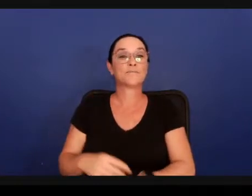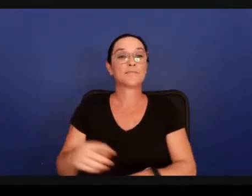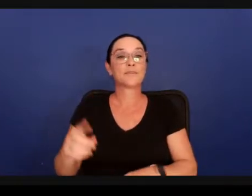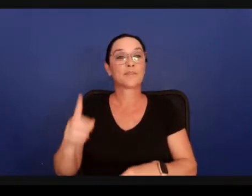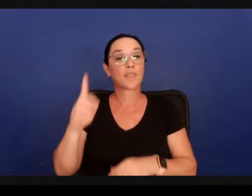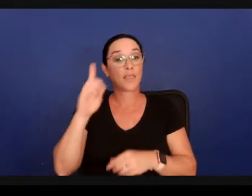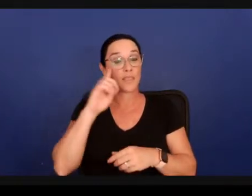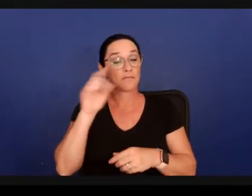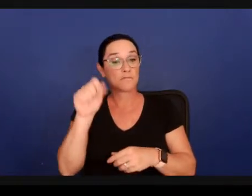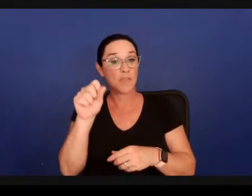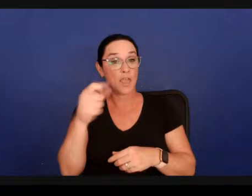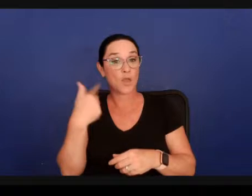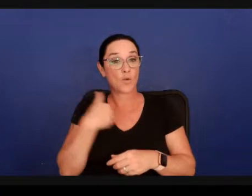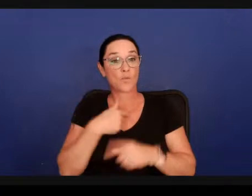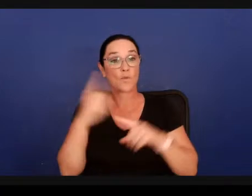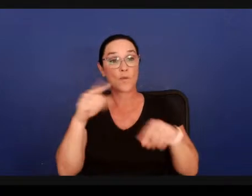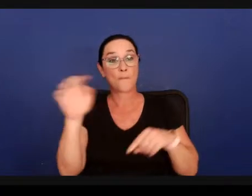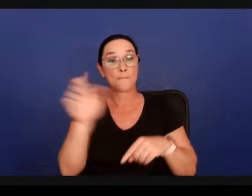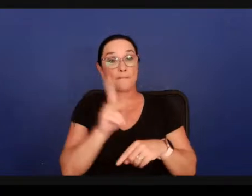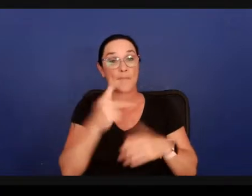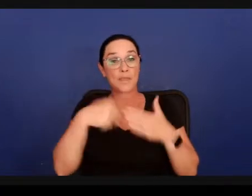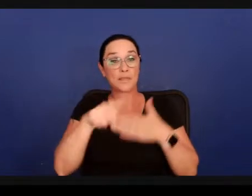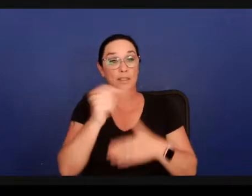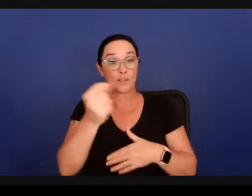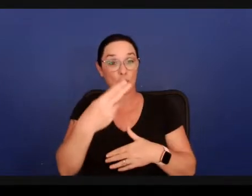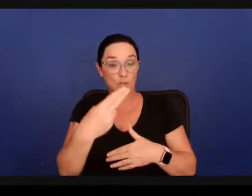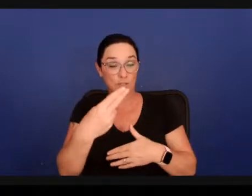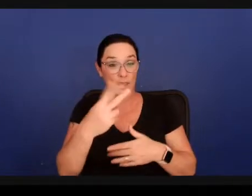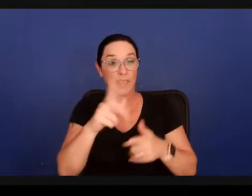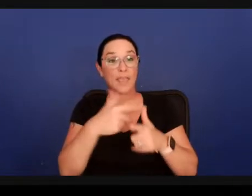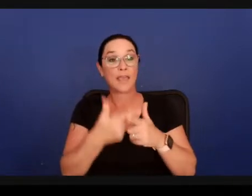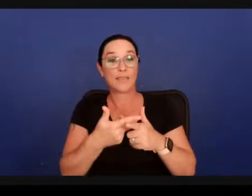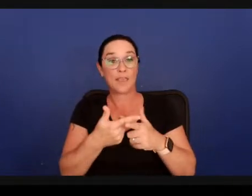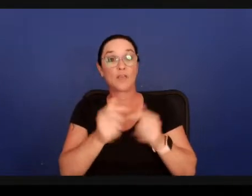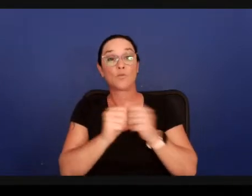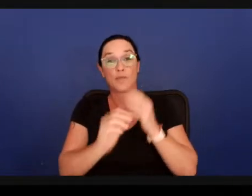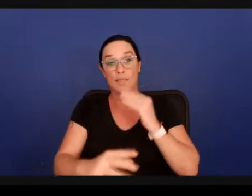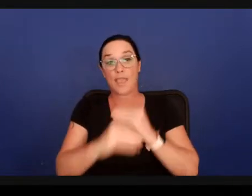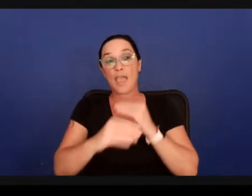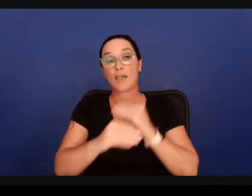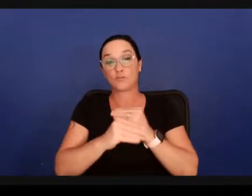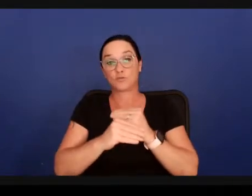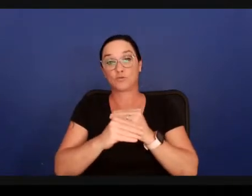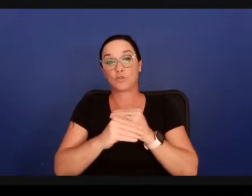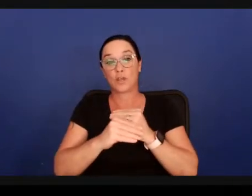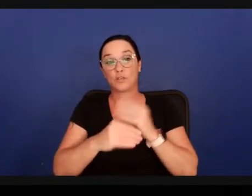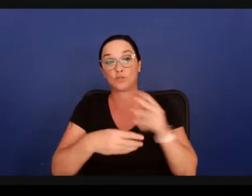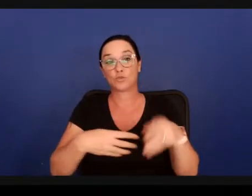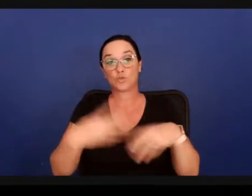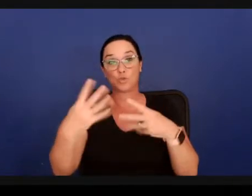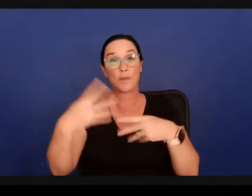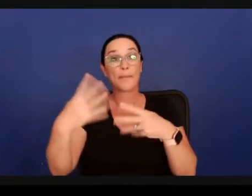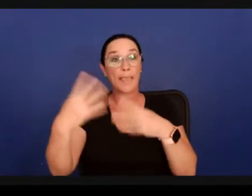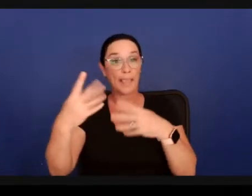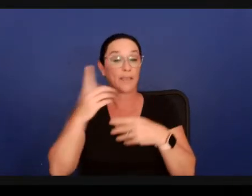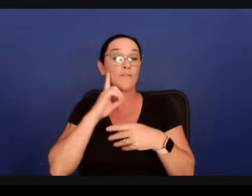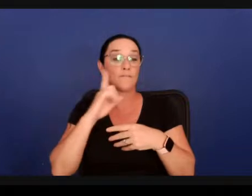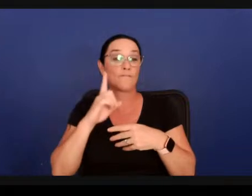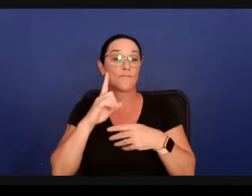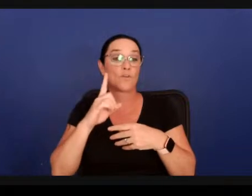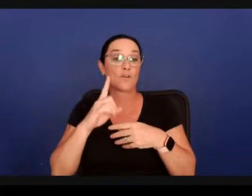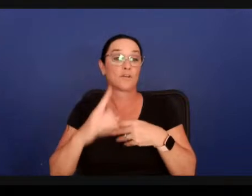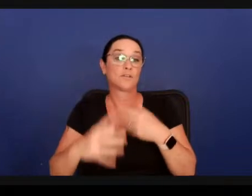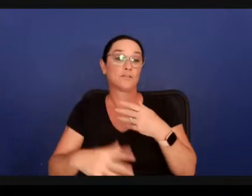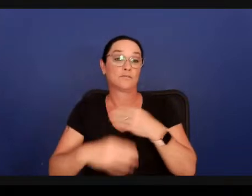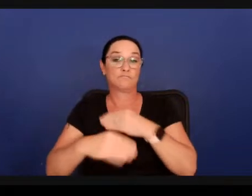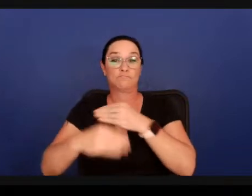we'll just be coming back next week, Thursday, correct? And then with additional coverage in between, at least for the next week, that's the plan. Is you have another update